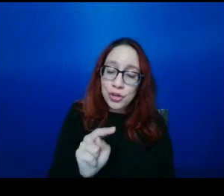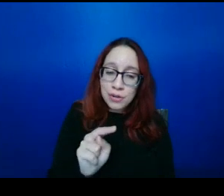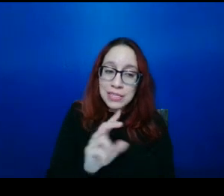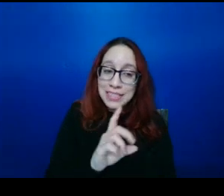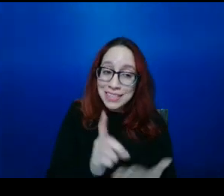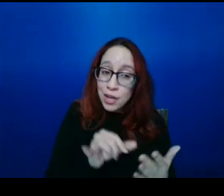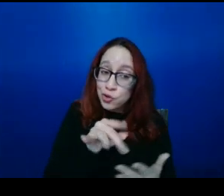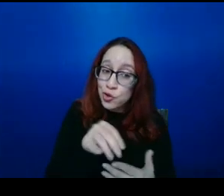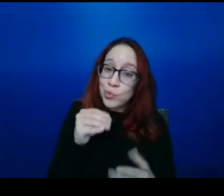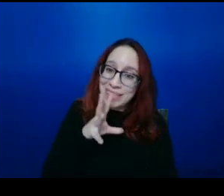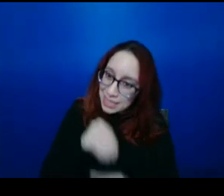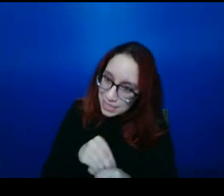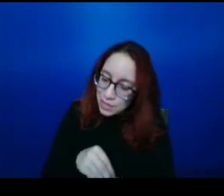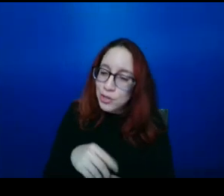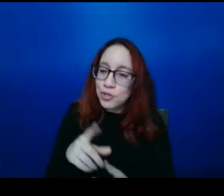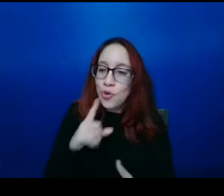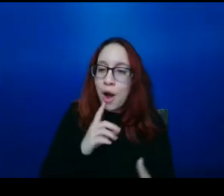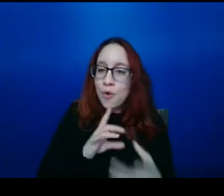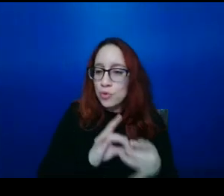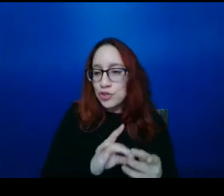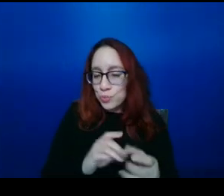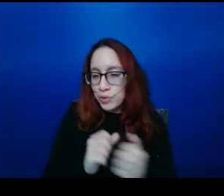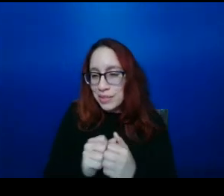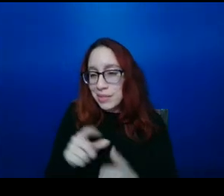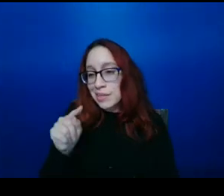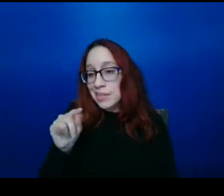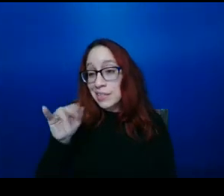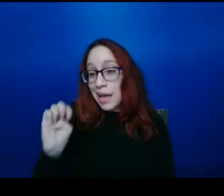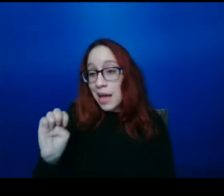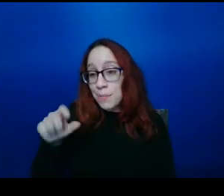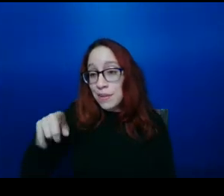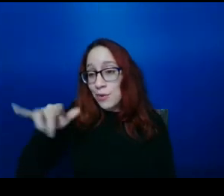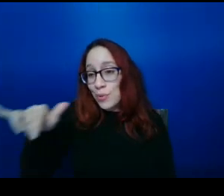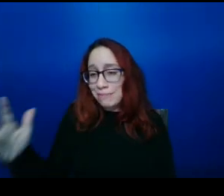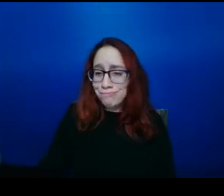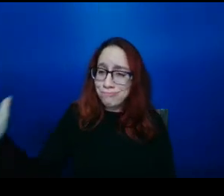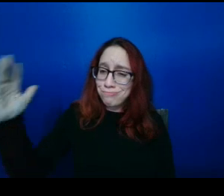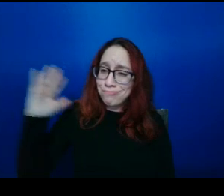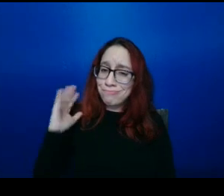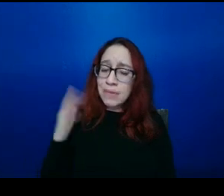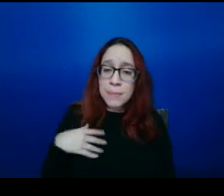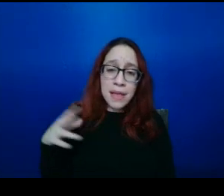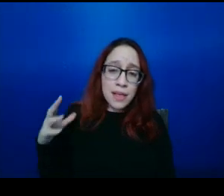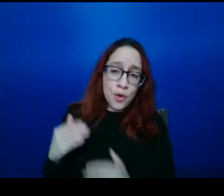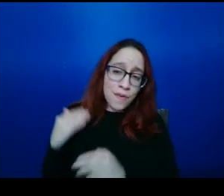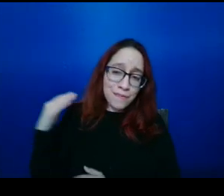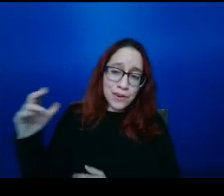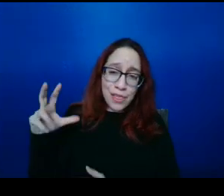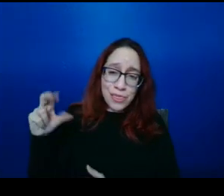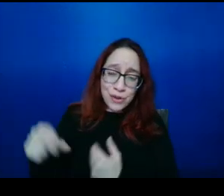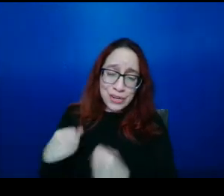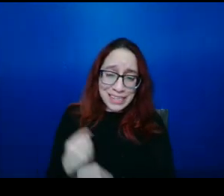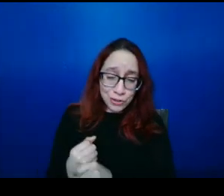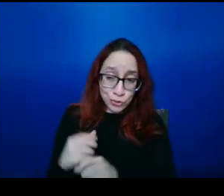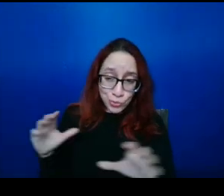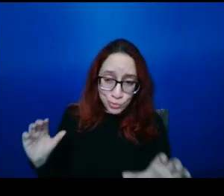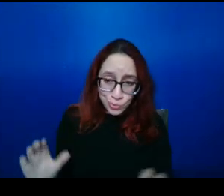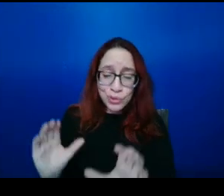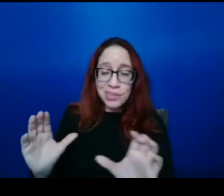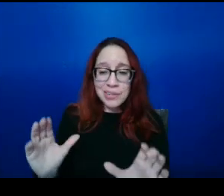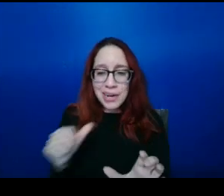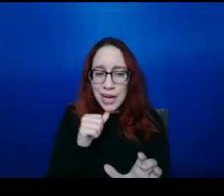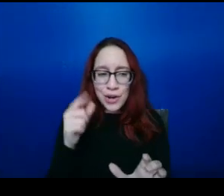relationship with Time Equities goes back a long ways. I can say in my 30 plus years of doing what I do, I